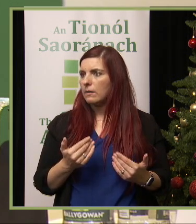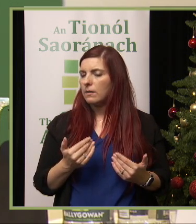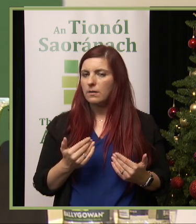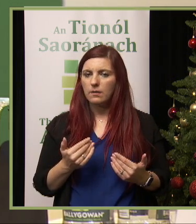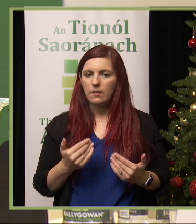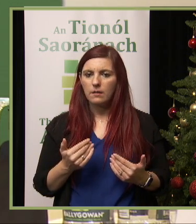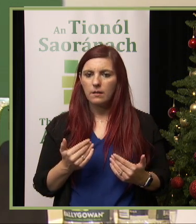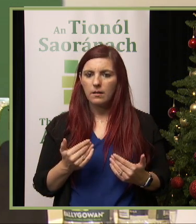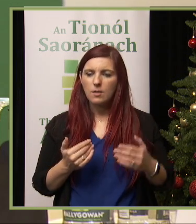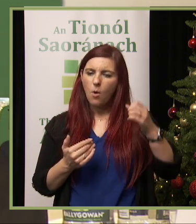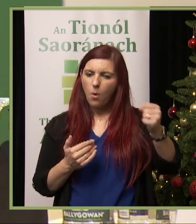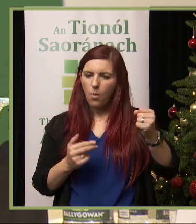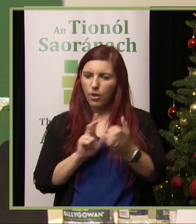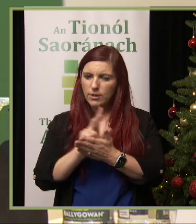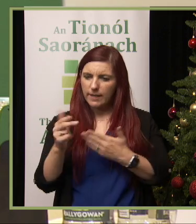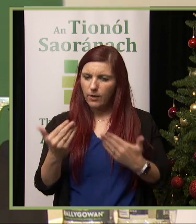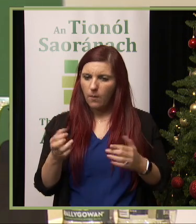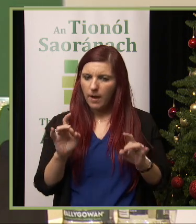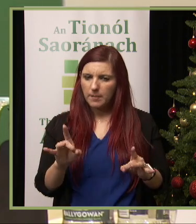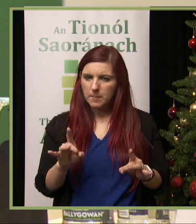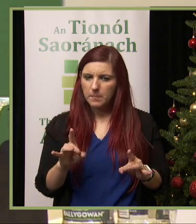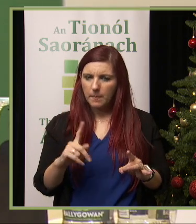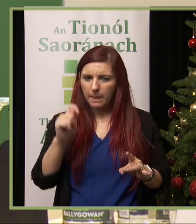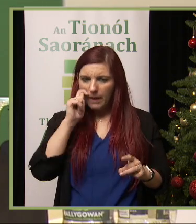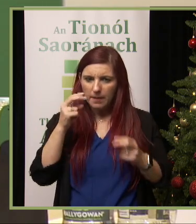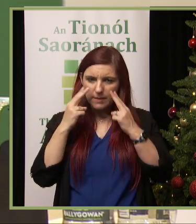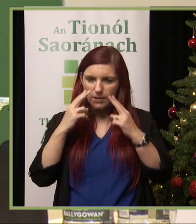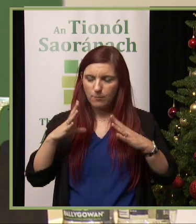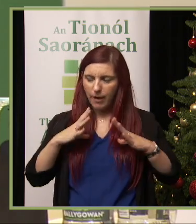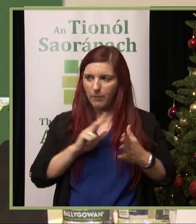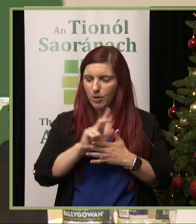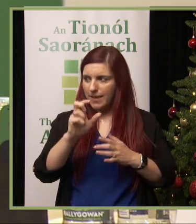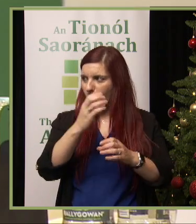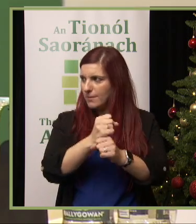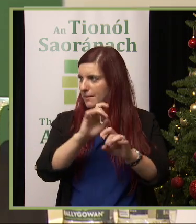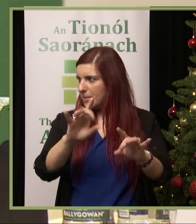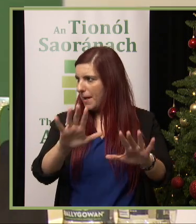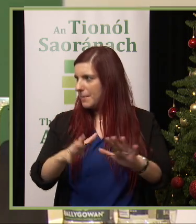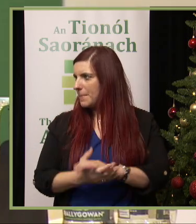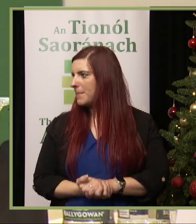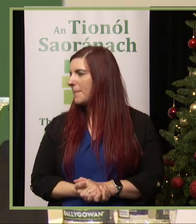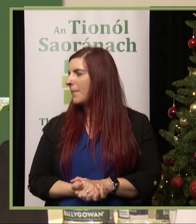We'll come back to 13 in a little while, okay? I think we need to take a break from it.